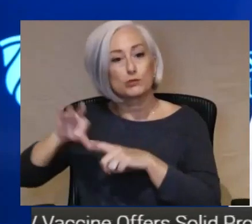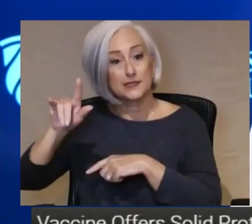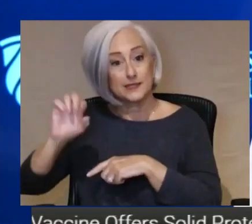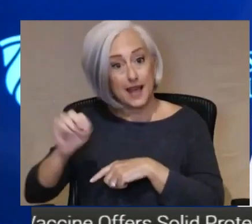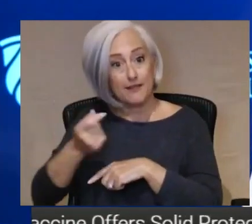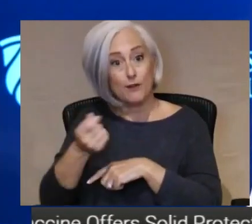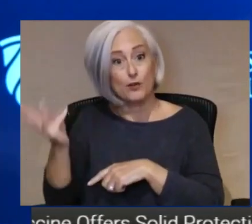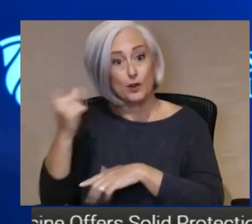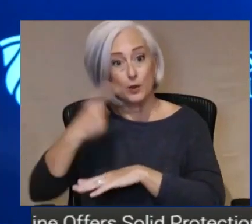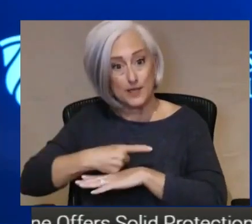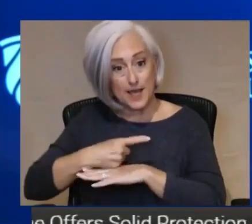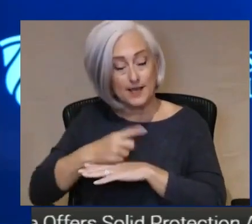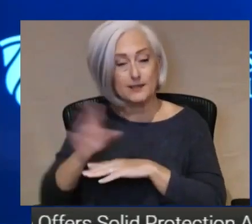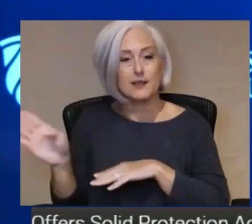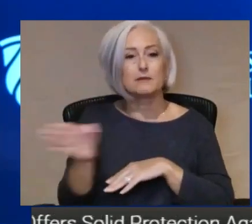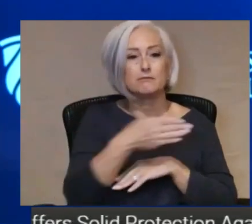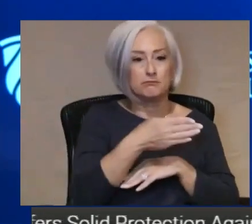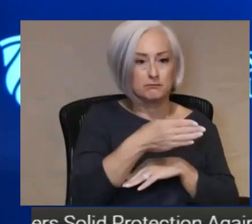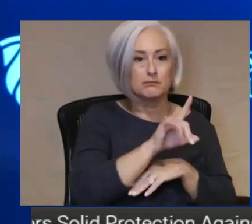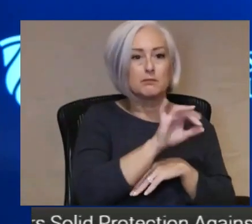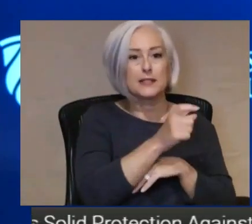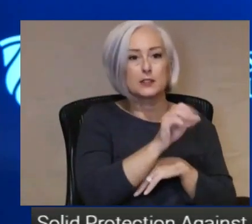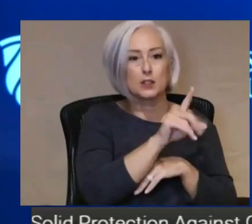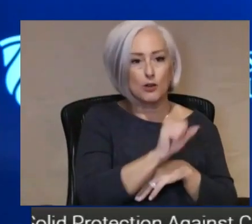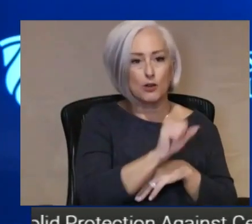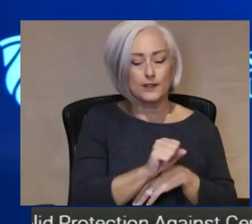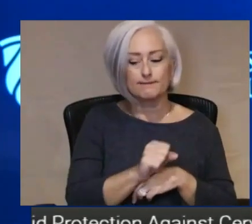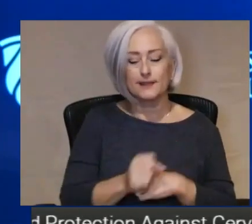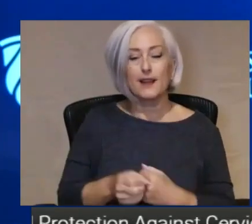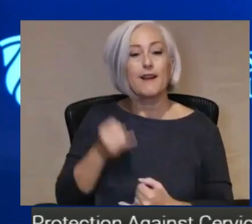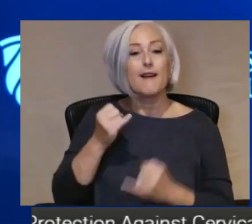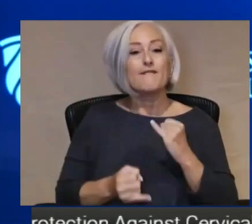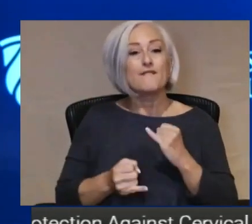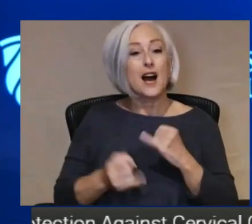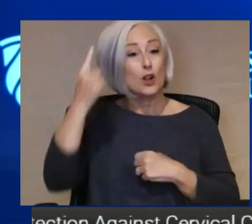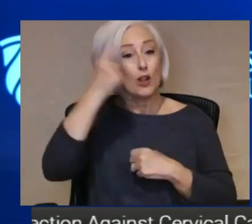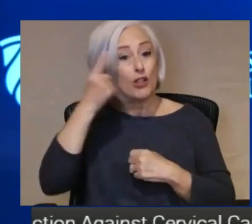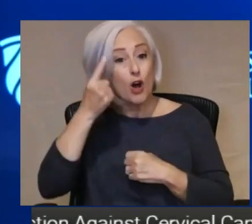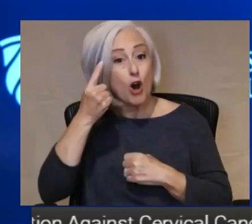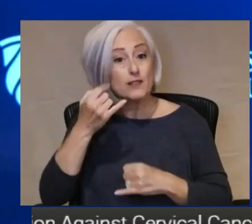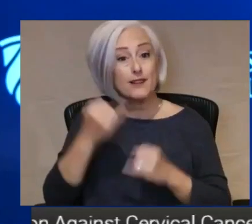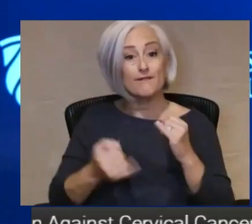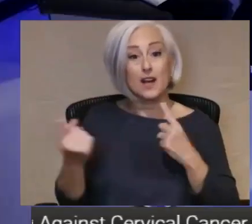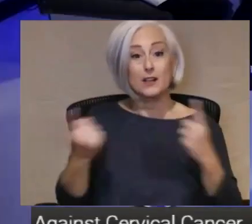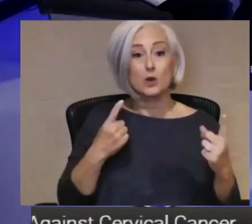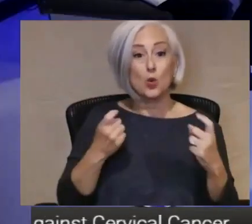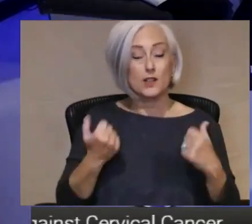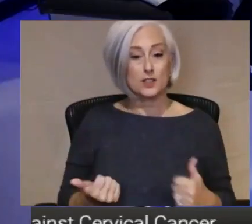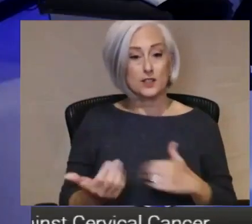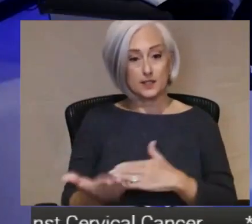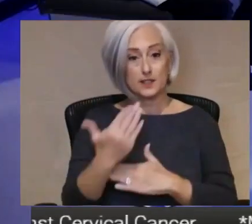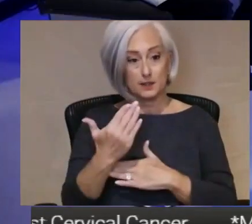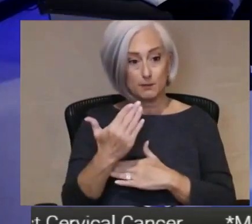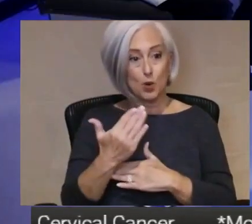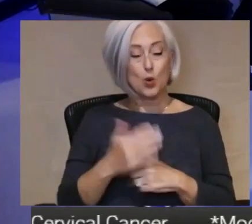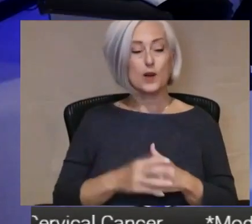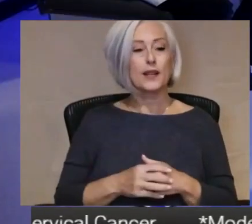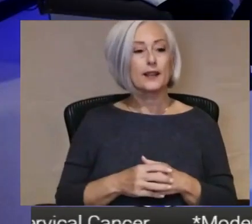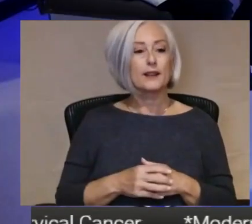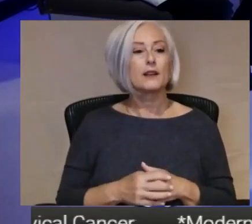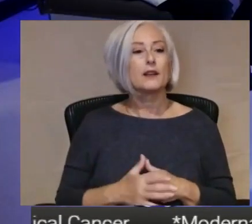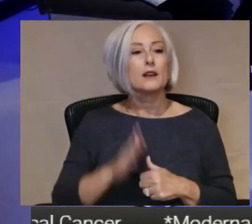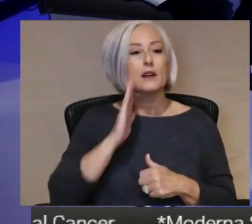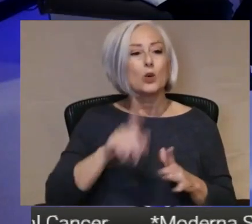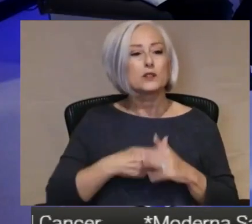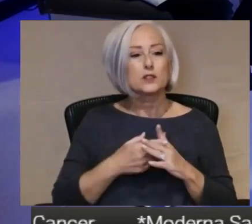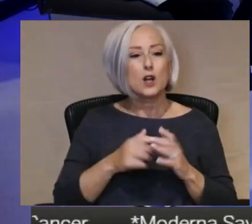team, let's go talk a little bit about our final questions or final thoughts from this morning and from our guests. I'm going to start, Dr. Chang,